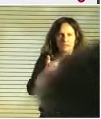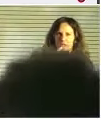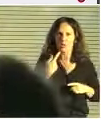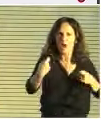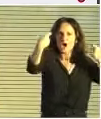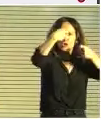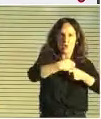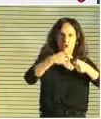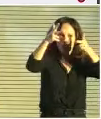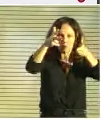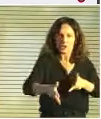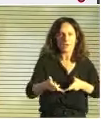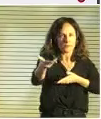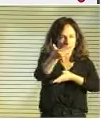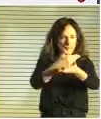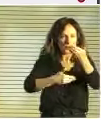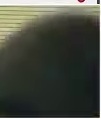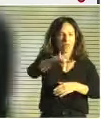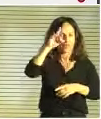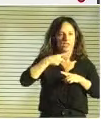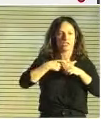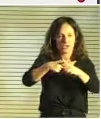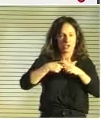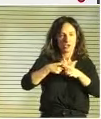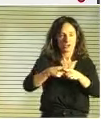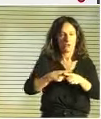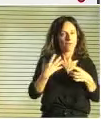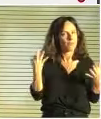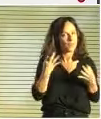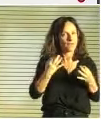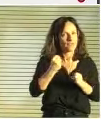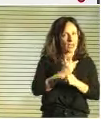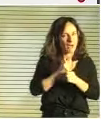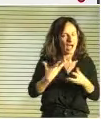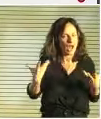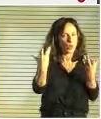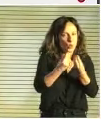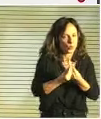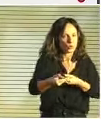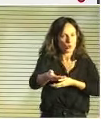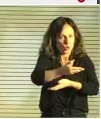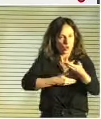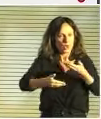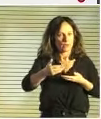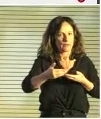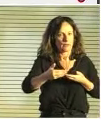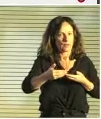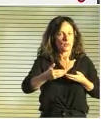partners, you have to integrate them and you should work with them together. And there's a quite interesting project here also